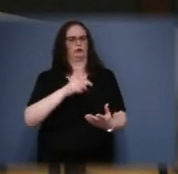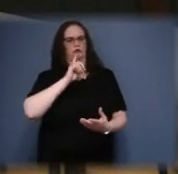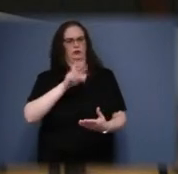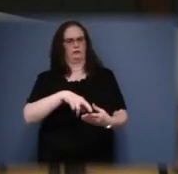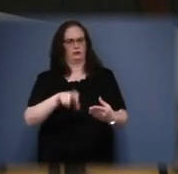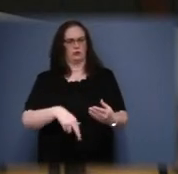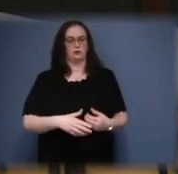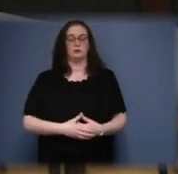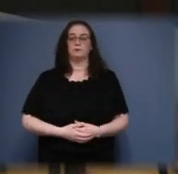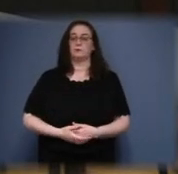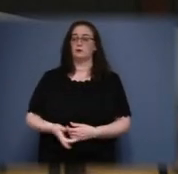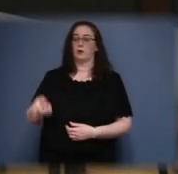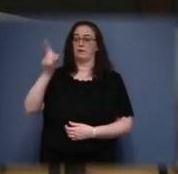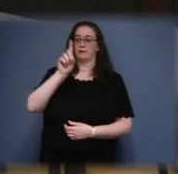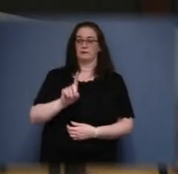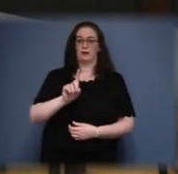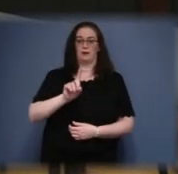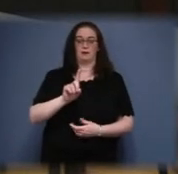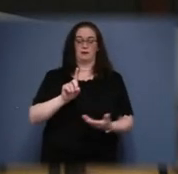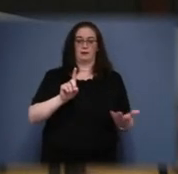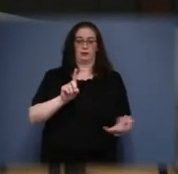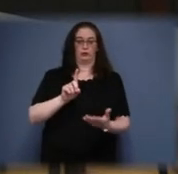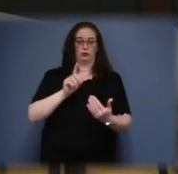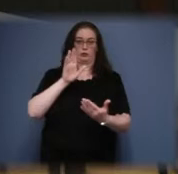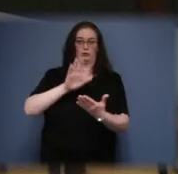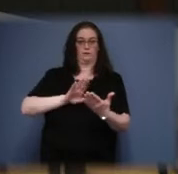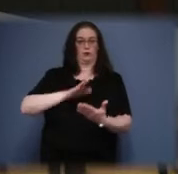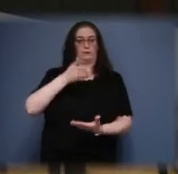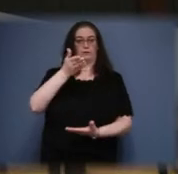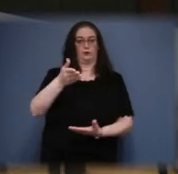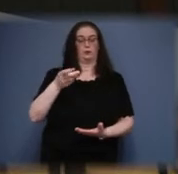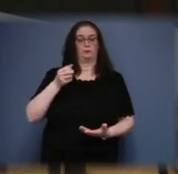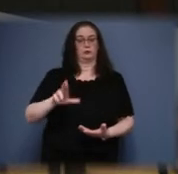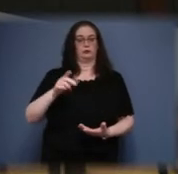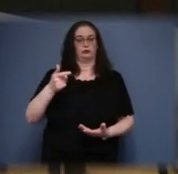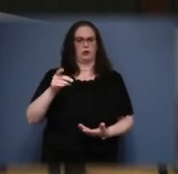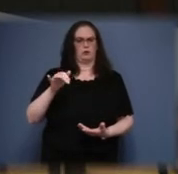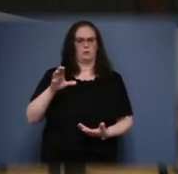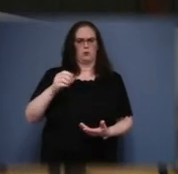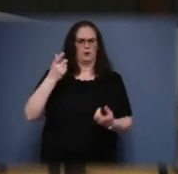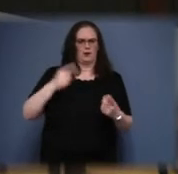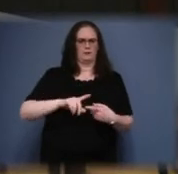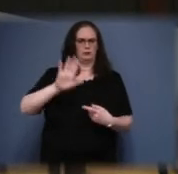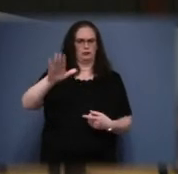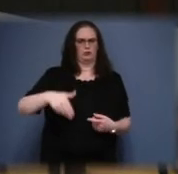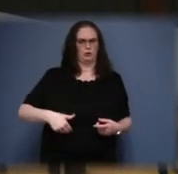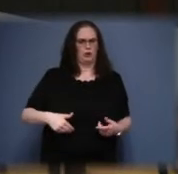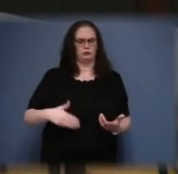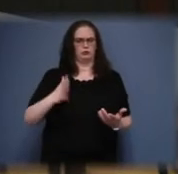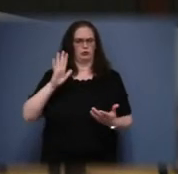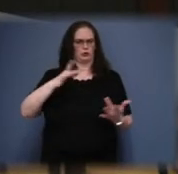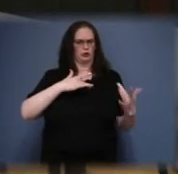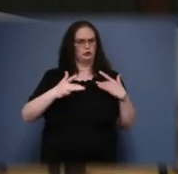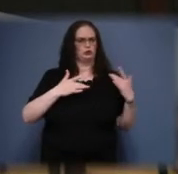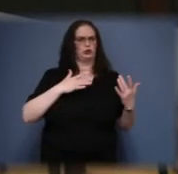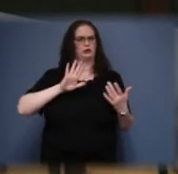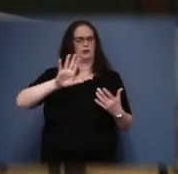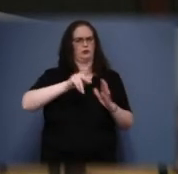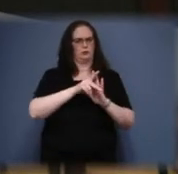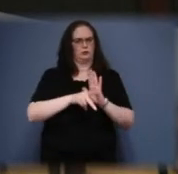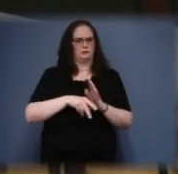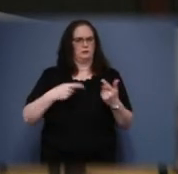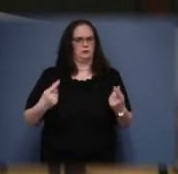I stand before you now, Mr. DiGeralmo, and ask, what happened to your conscience, your concerns, and your